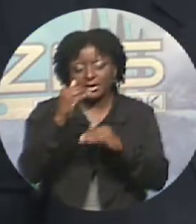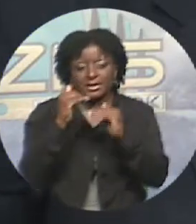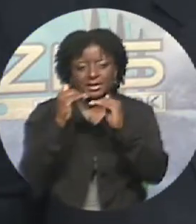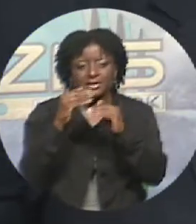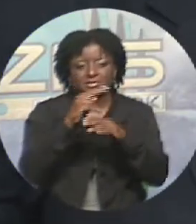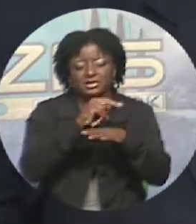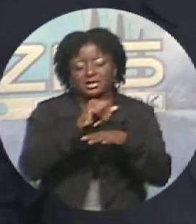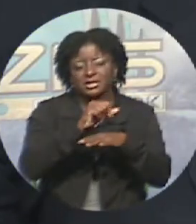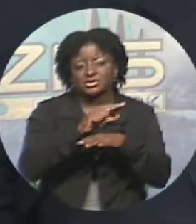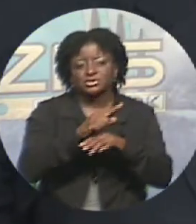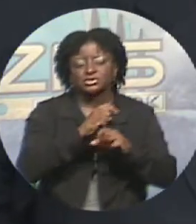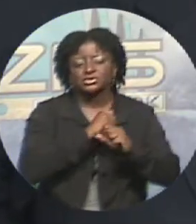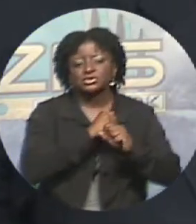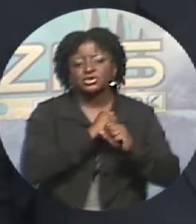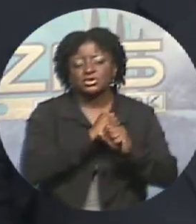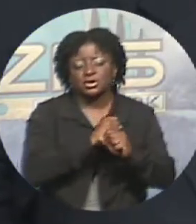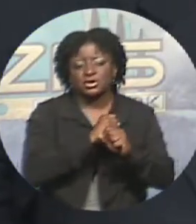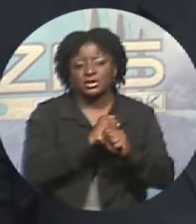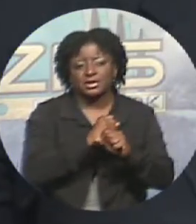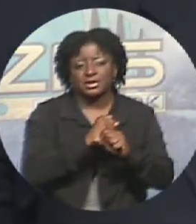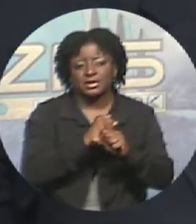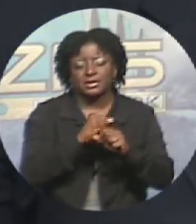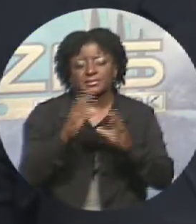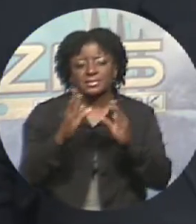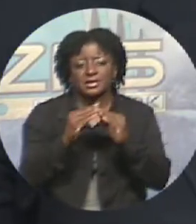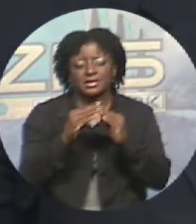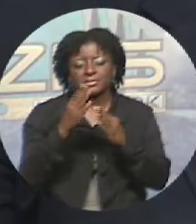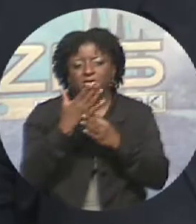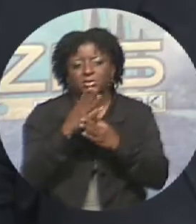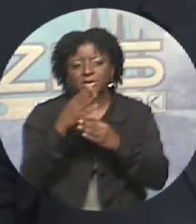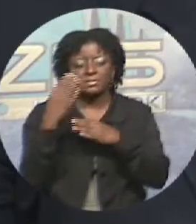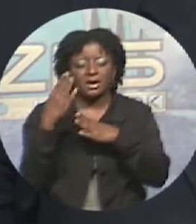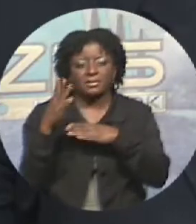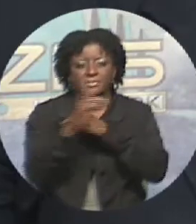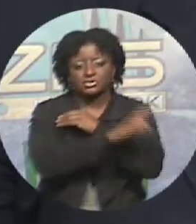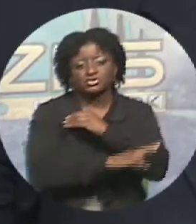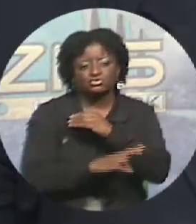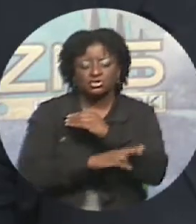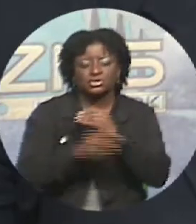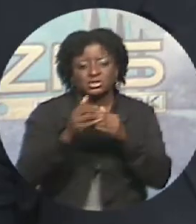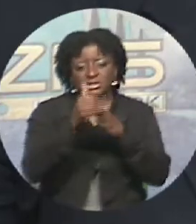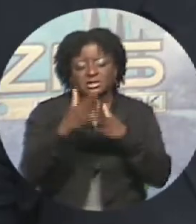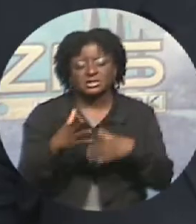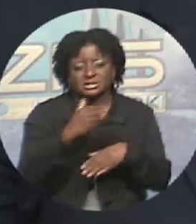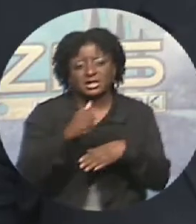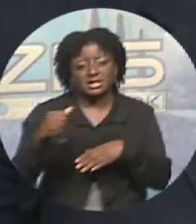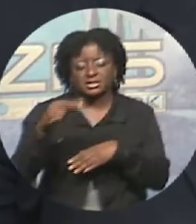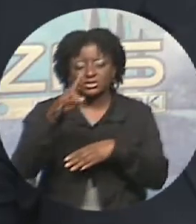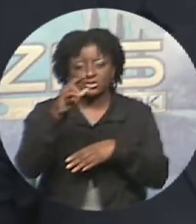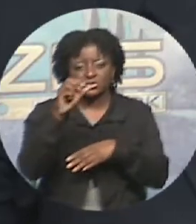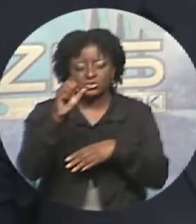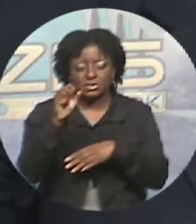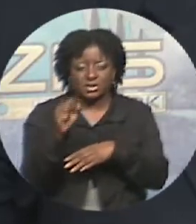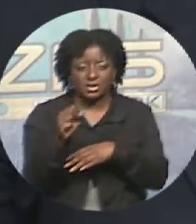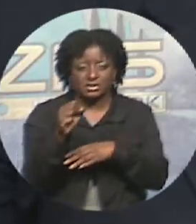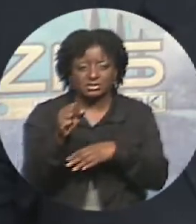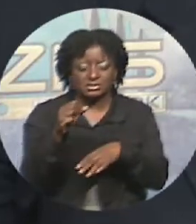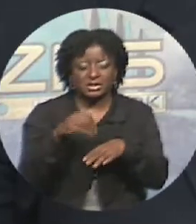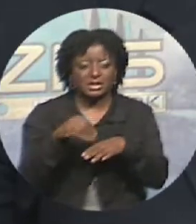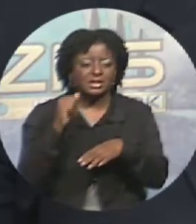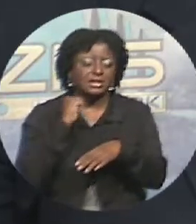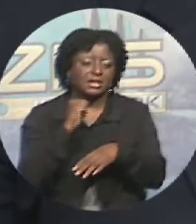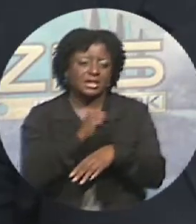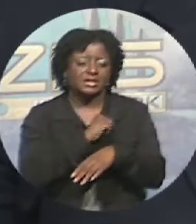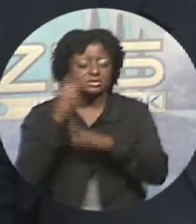national security meeting between the Bahamas, regional heads, and the United States of America through the Caribbean Basin Security Initiative Forum at the Atlantis Resort